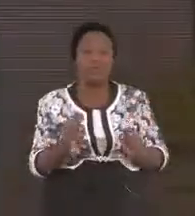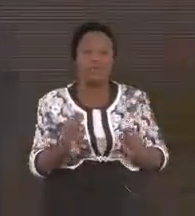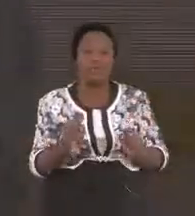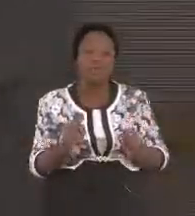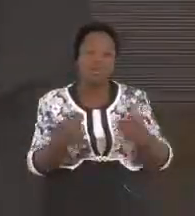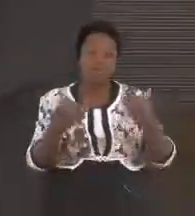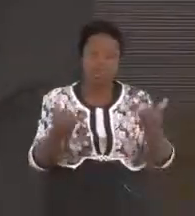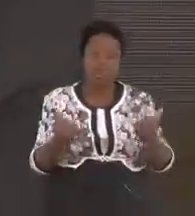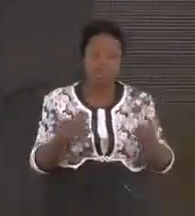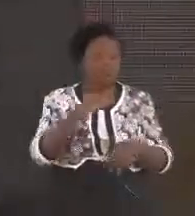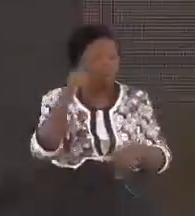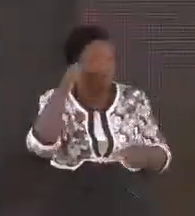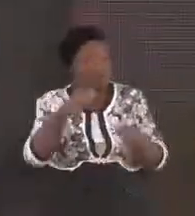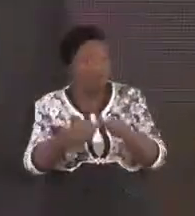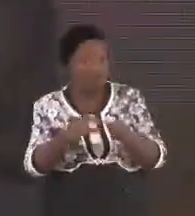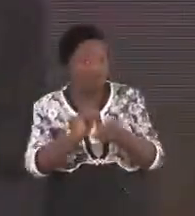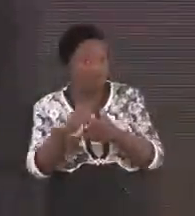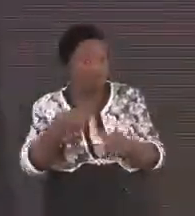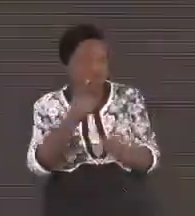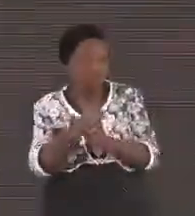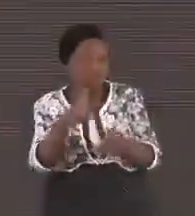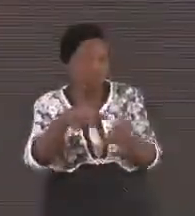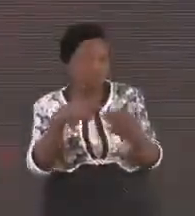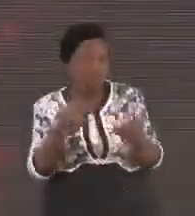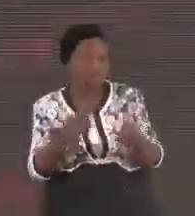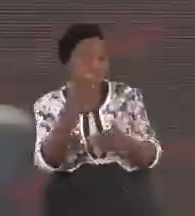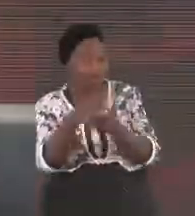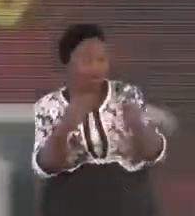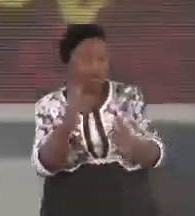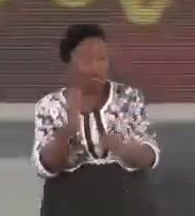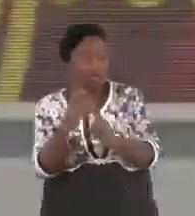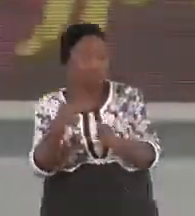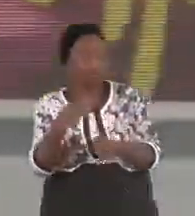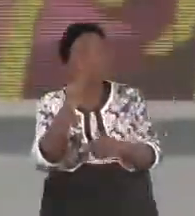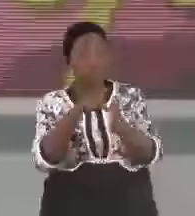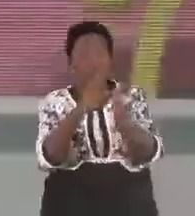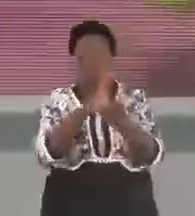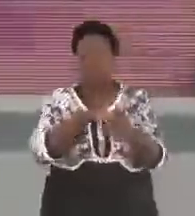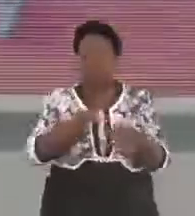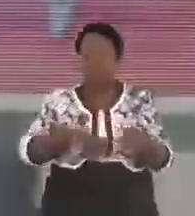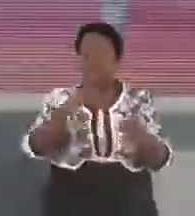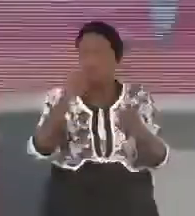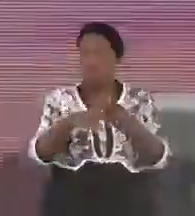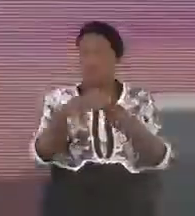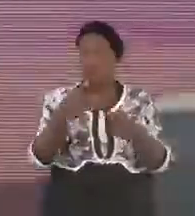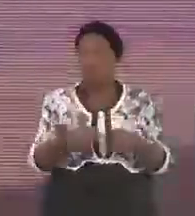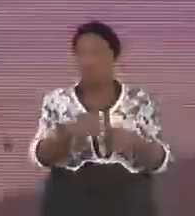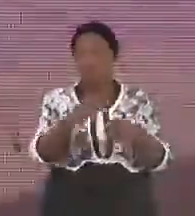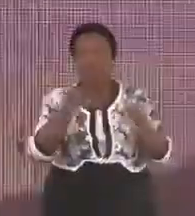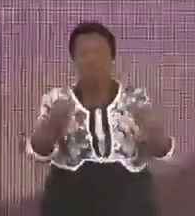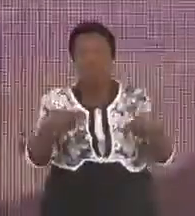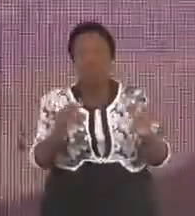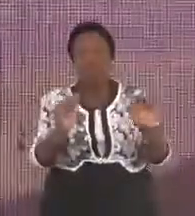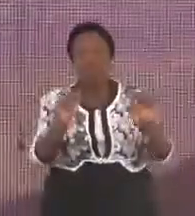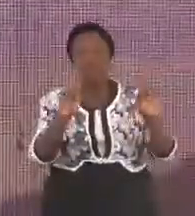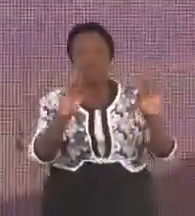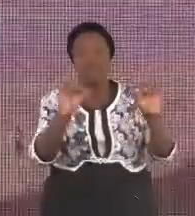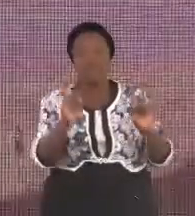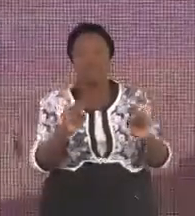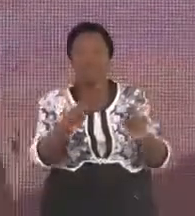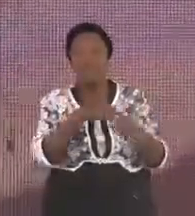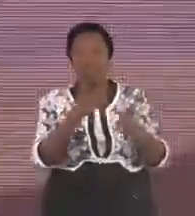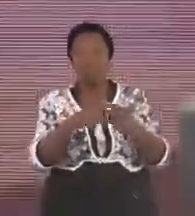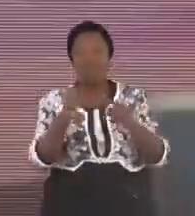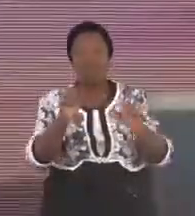read now some of the words of Jesus Christ to the Pharisees and to the Sadducees in a Bible